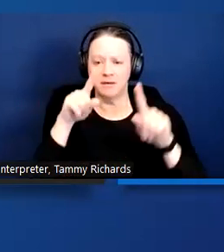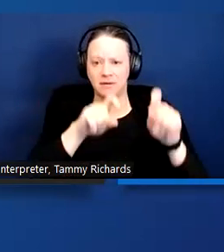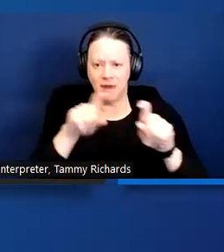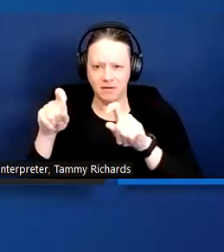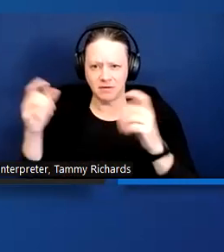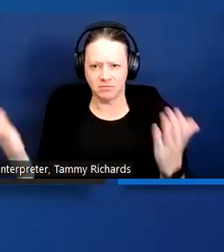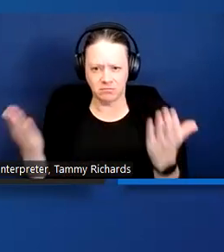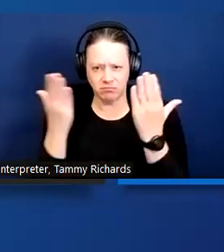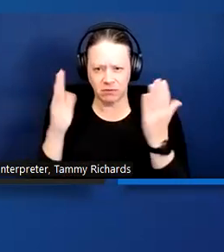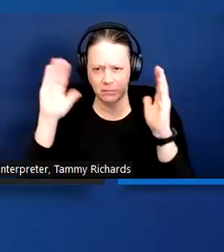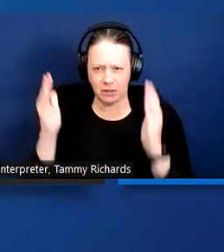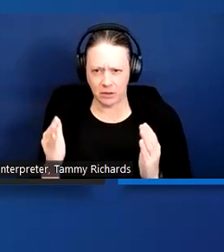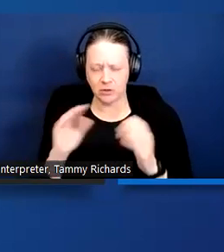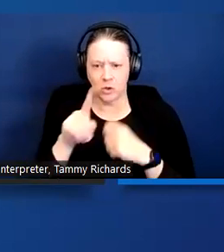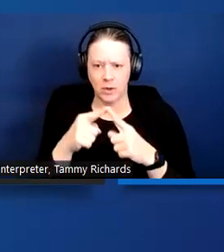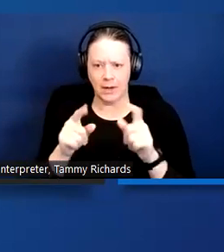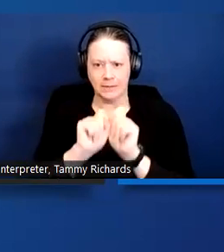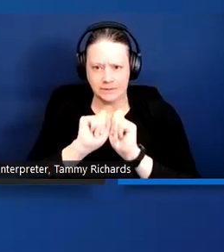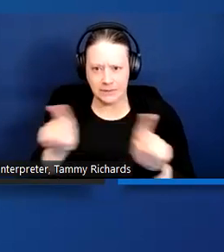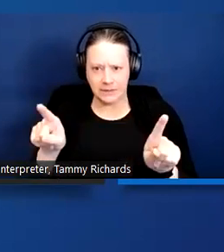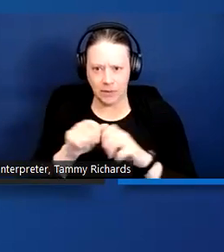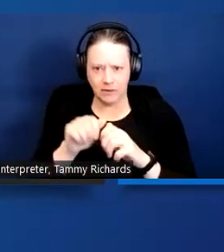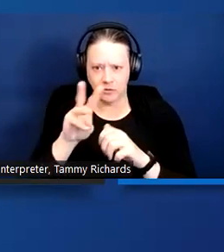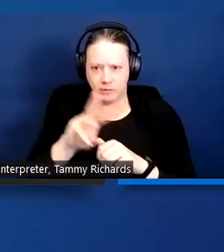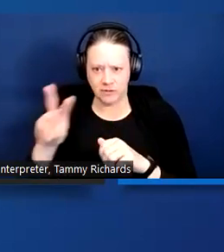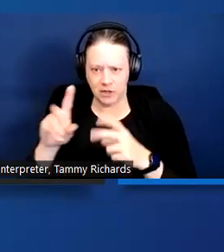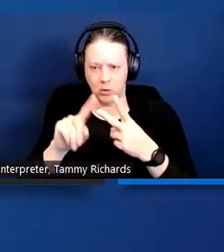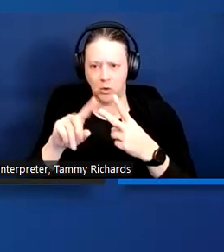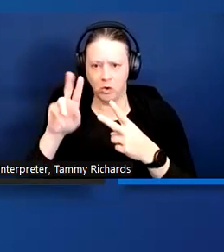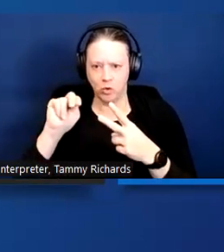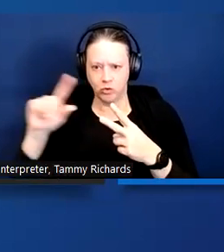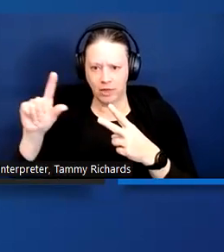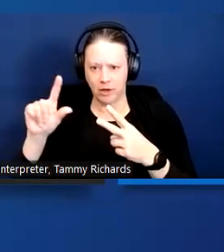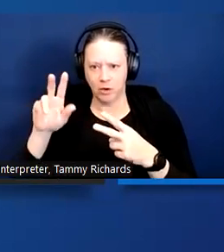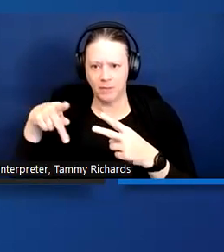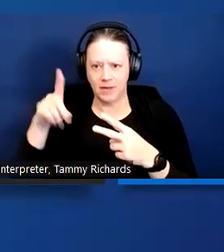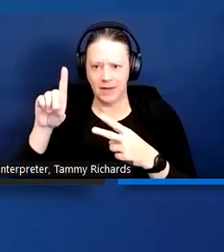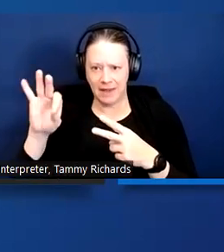okay, when I send out this website or this newsletter